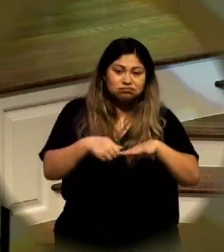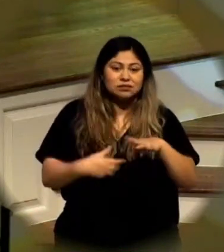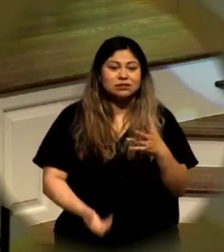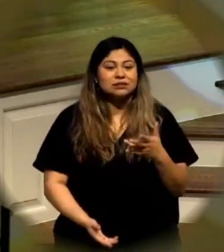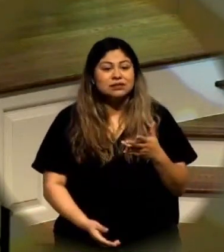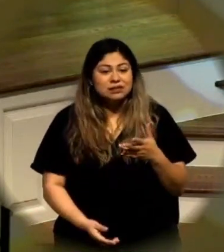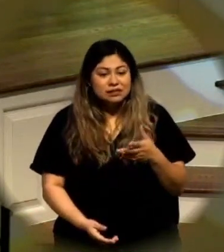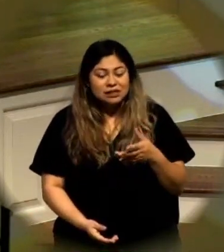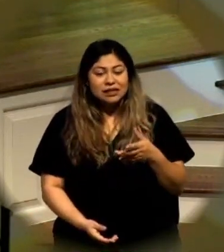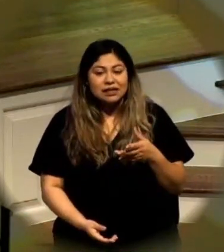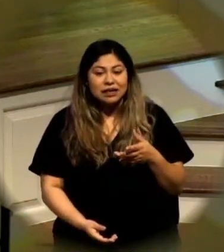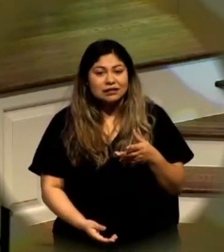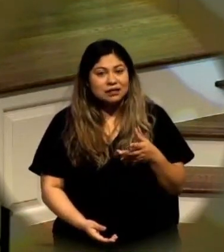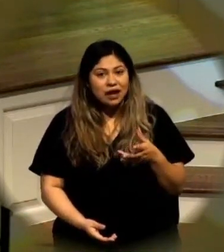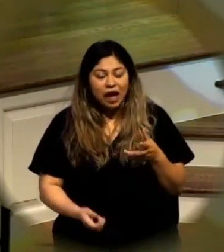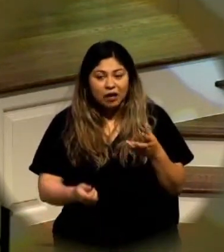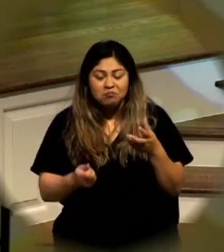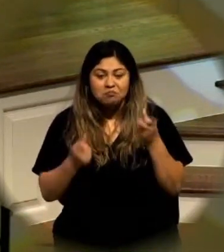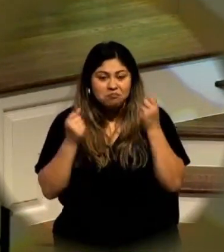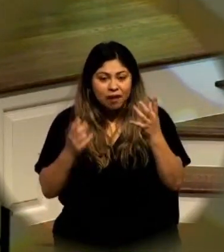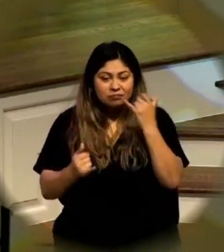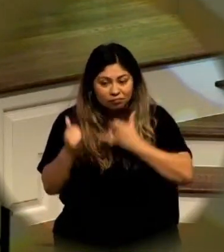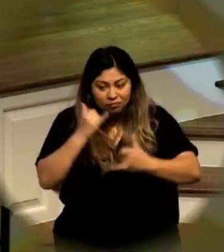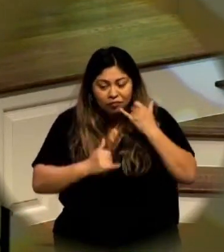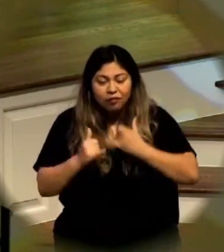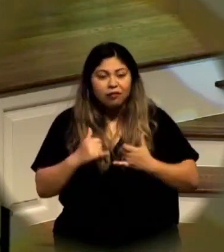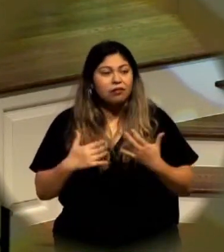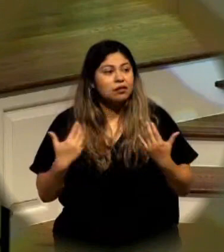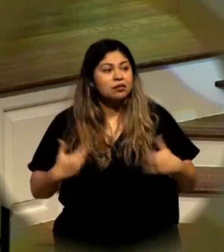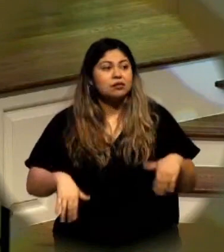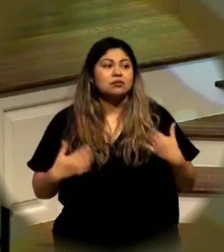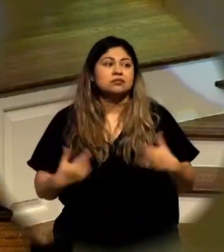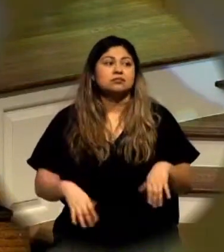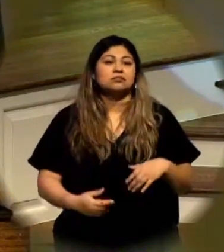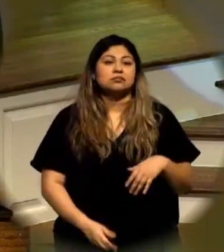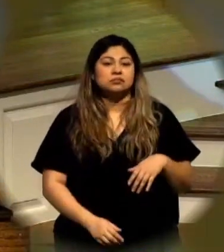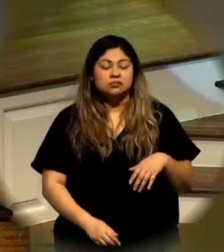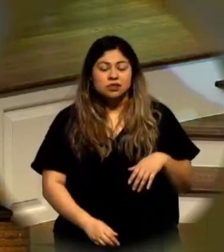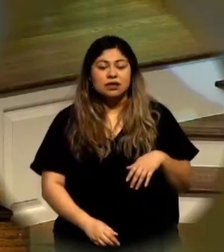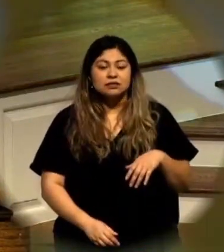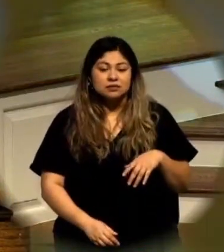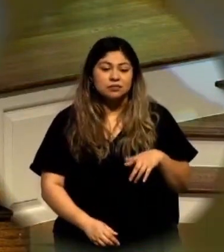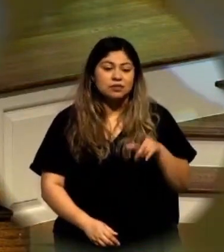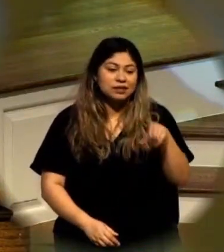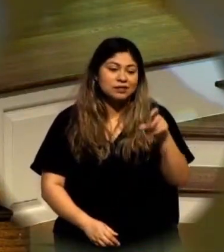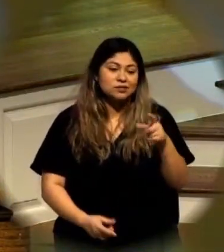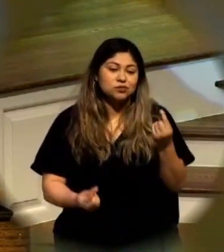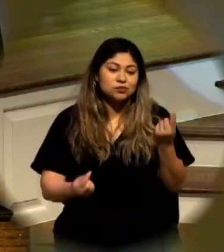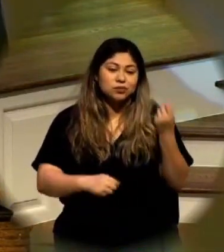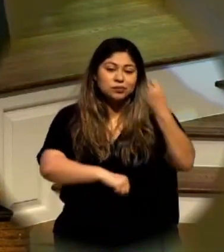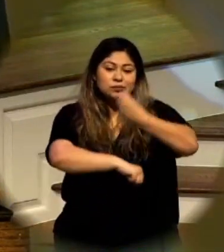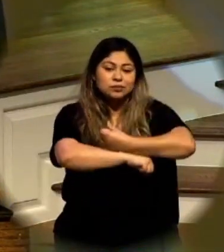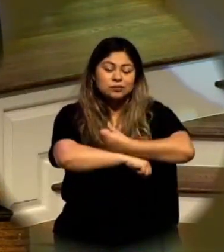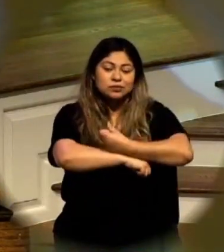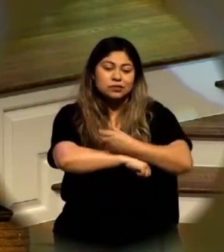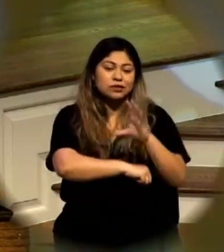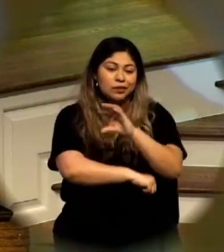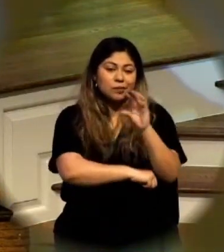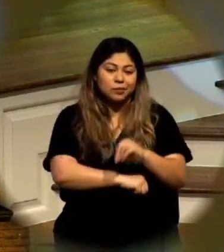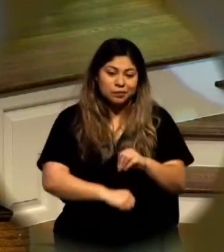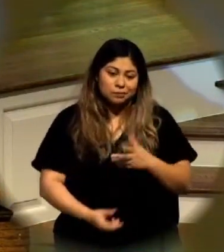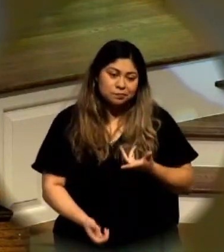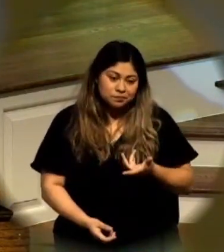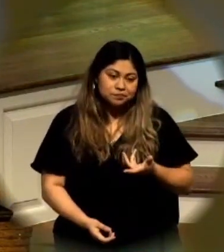the plant. Lupton admits he was very embarrassed by the failure. Naturally, in such circumstances, he asked what was